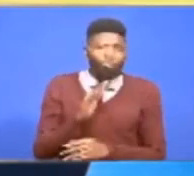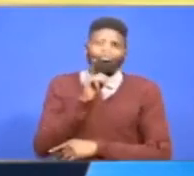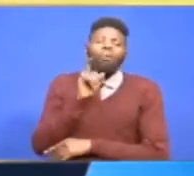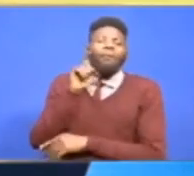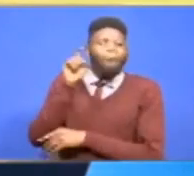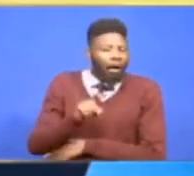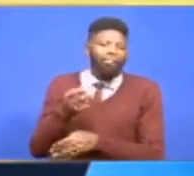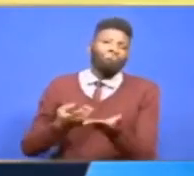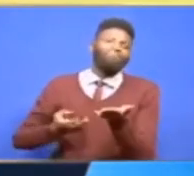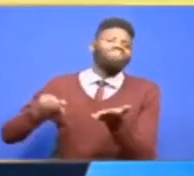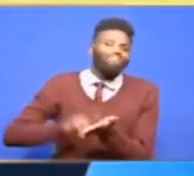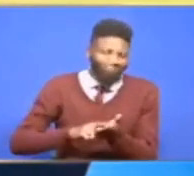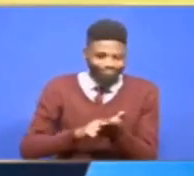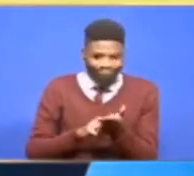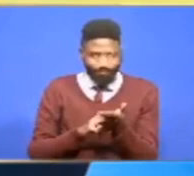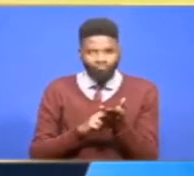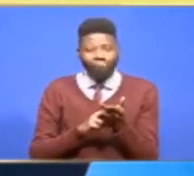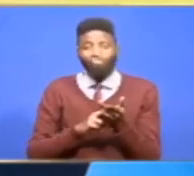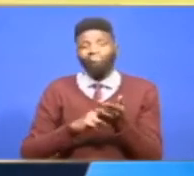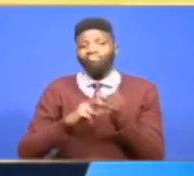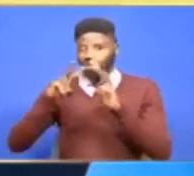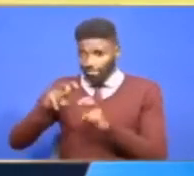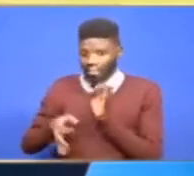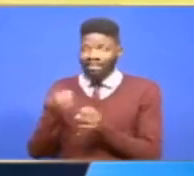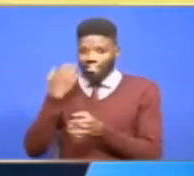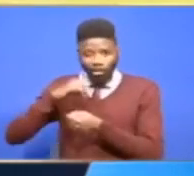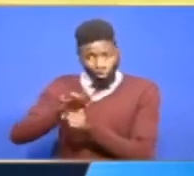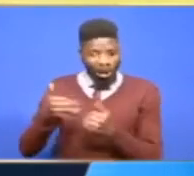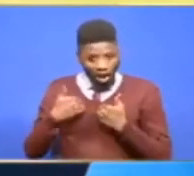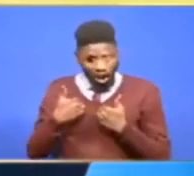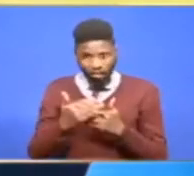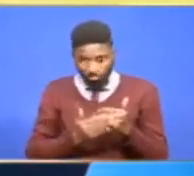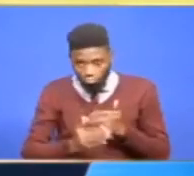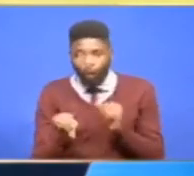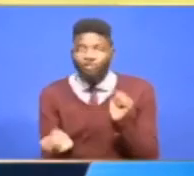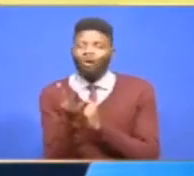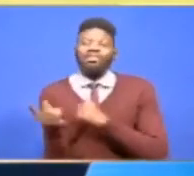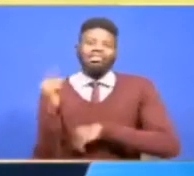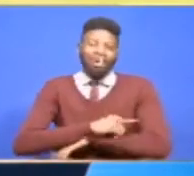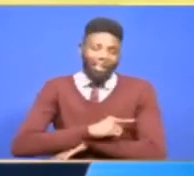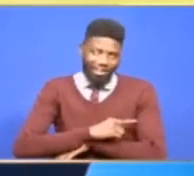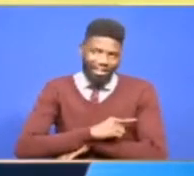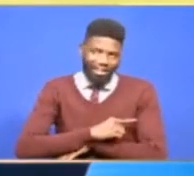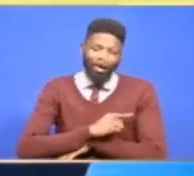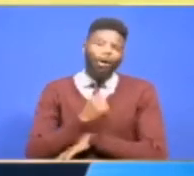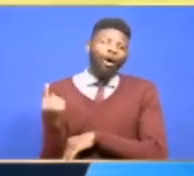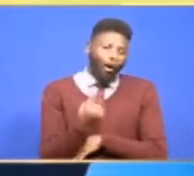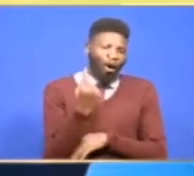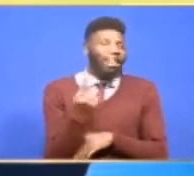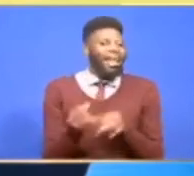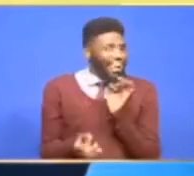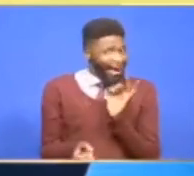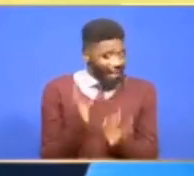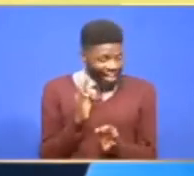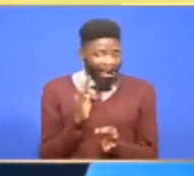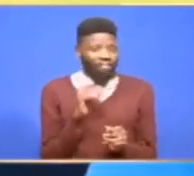test in the 14 days that we have been giving them unless, A, the restaurant